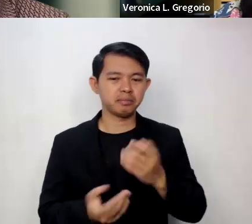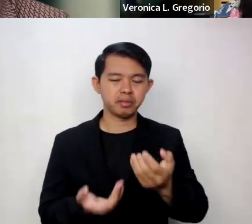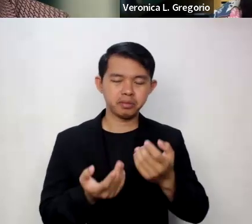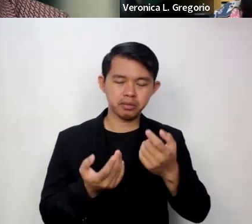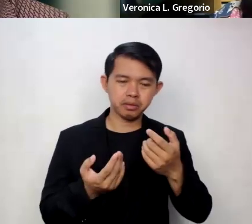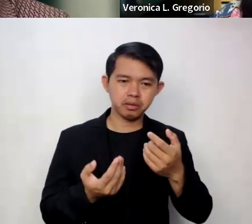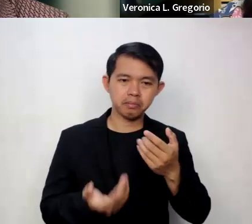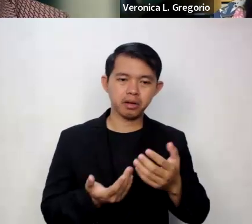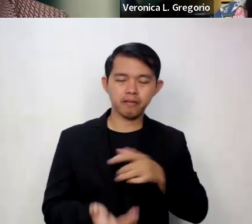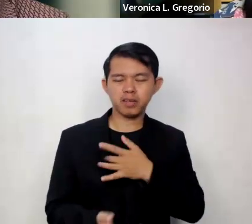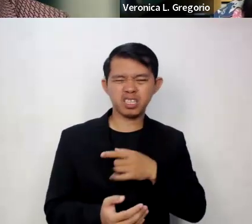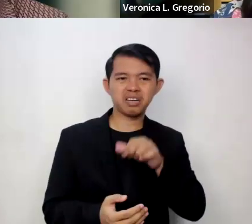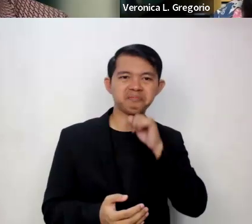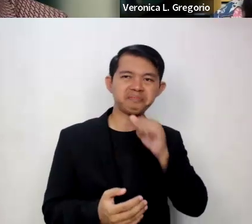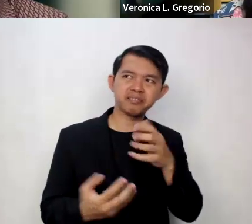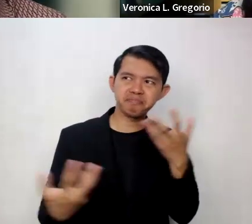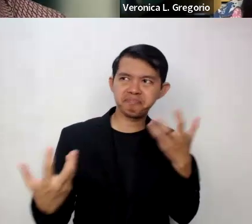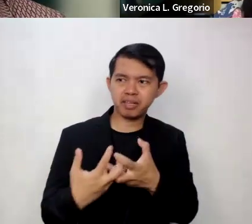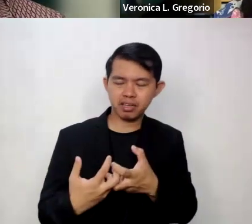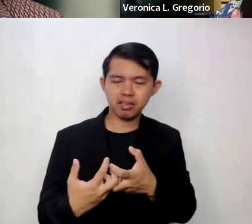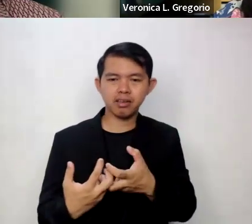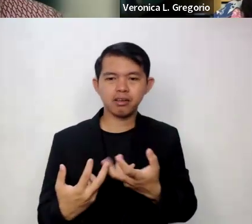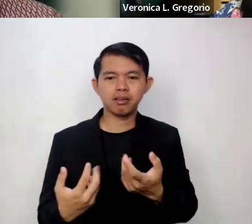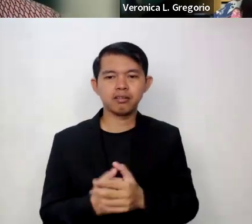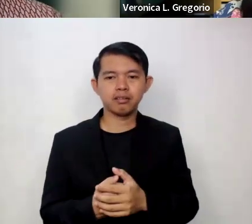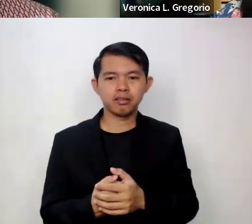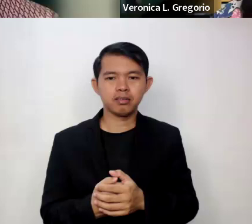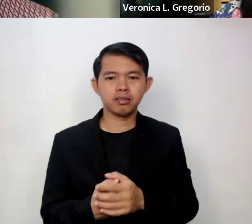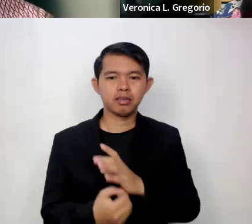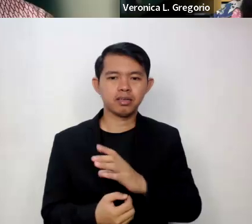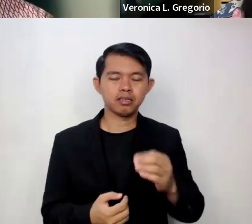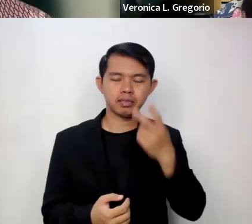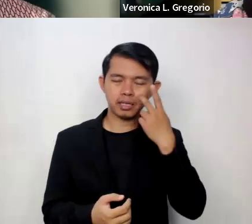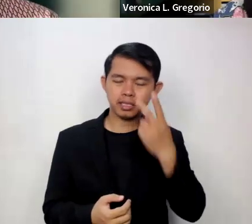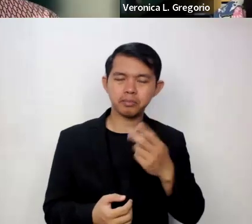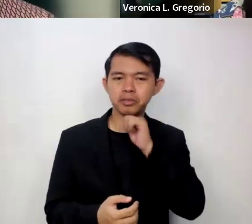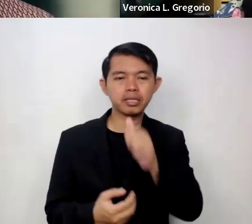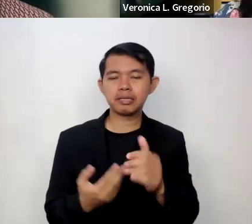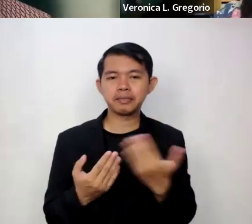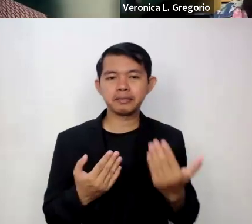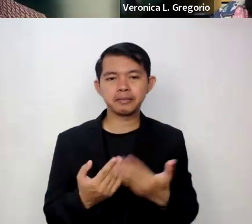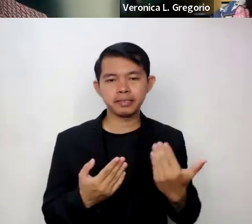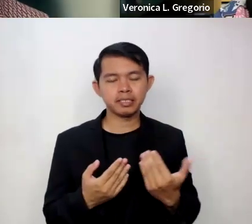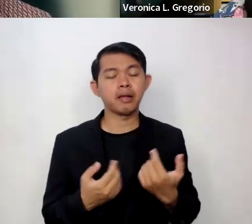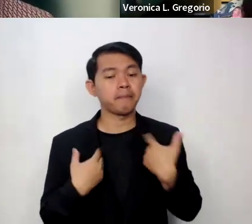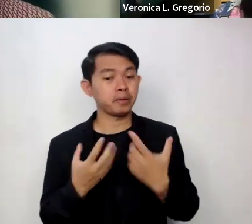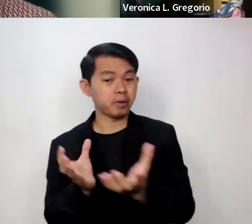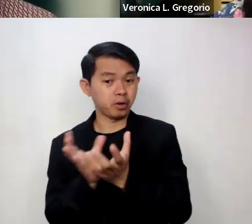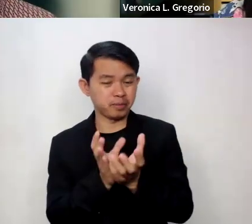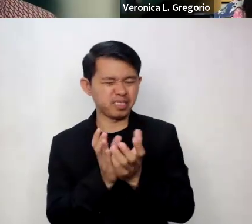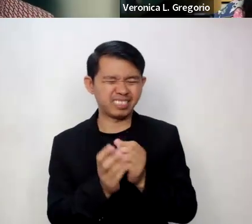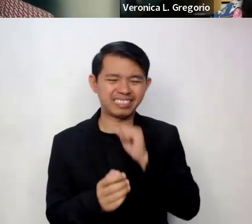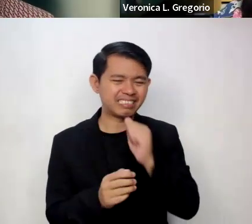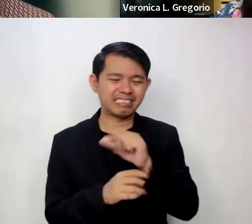know, to make people see na hindi yun ganun kadali, right? There are communities na hindi nasasama sa research just